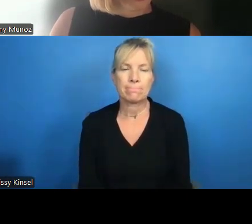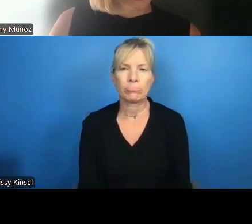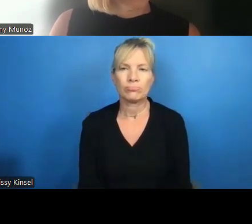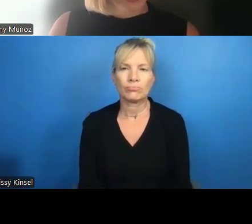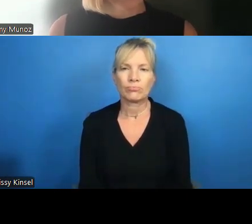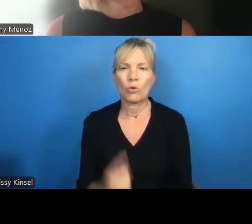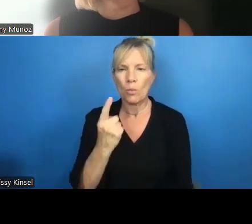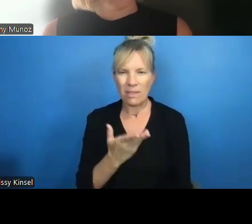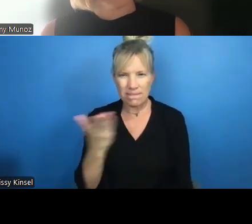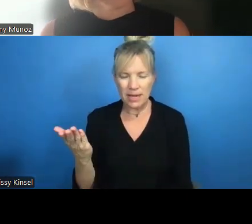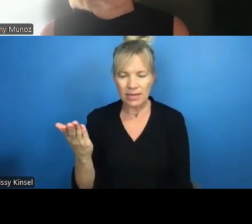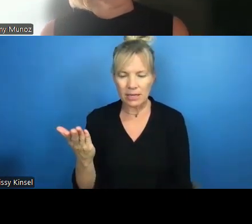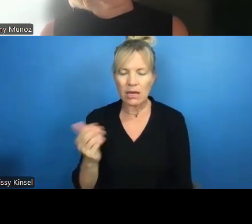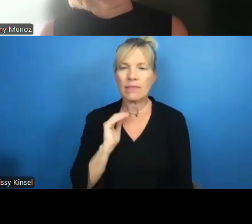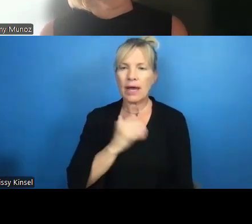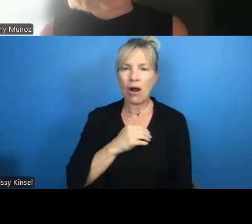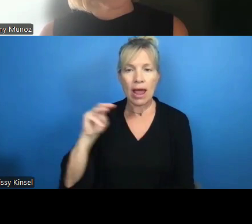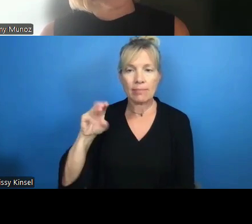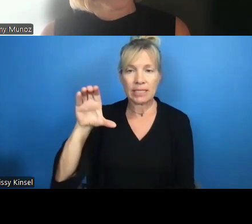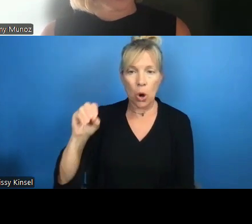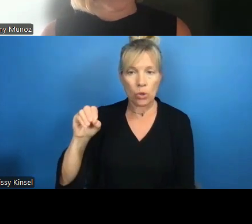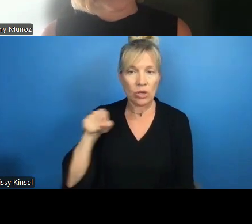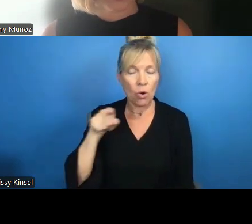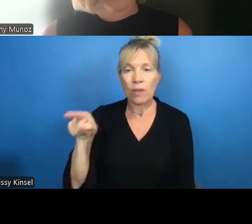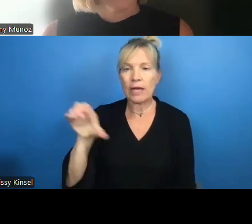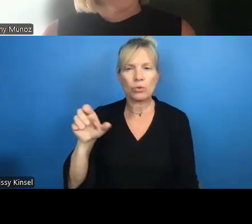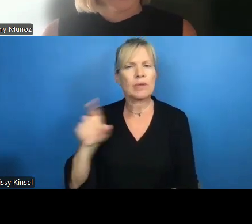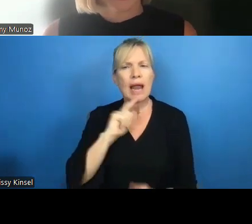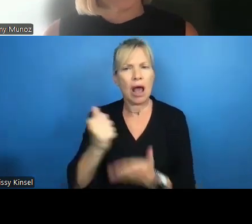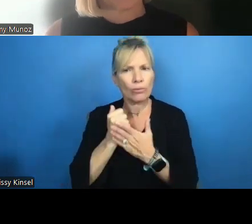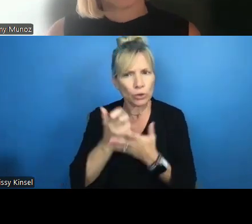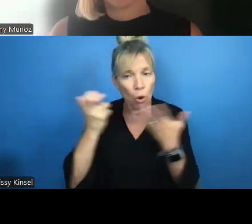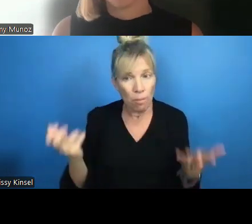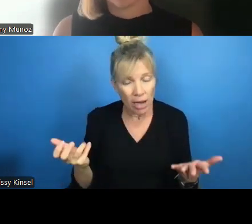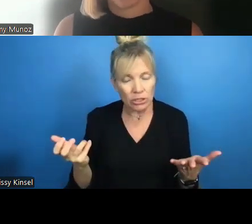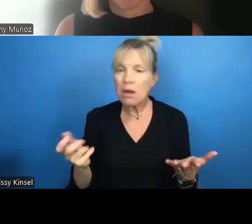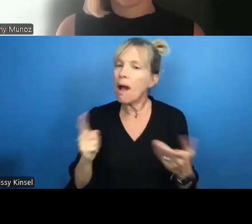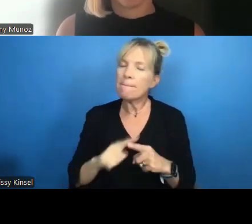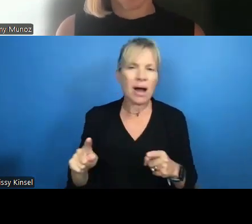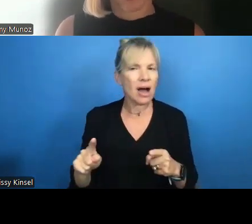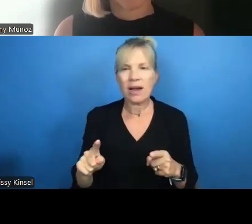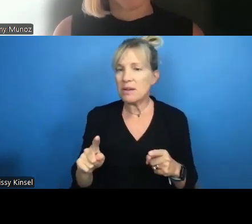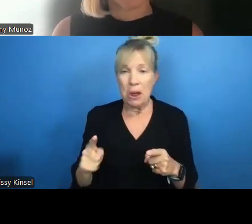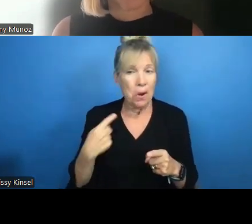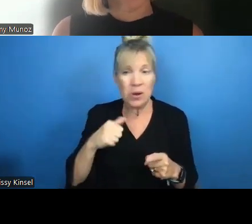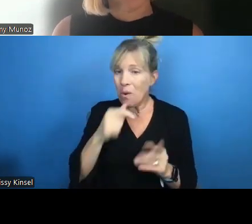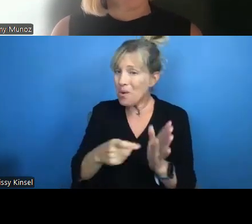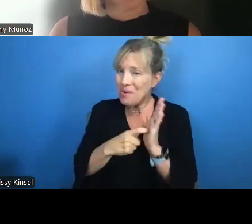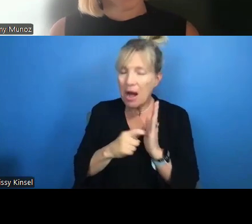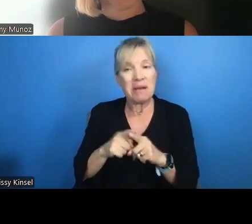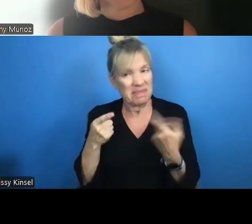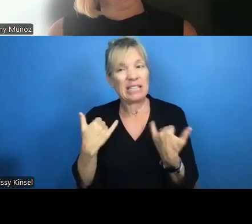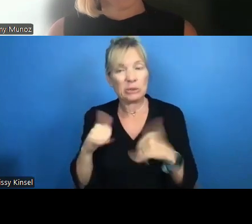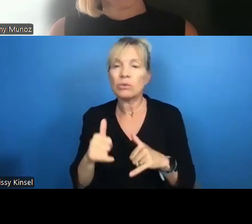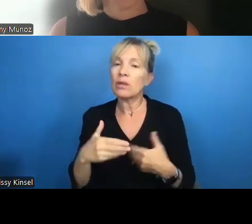One thing that our MCOs do that is very helpful, but is not something that we've actually required, is they hold